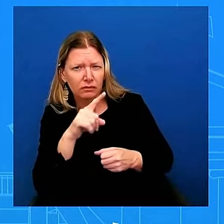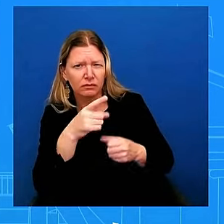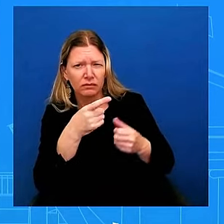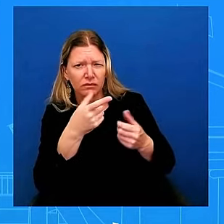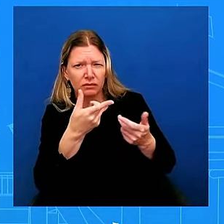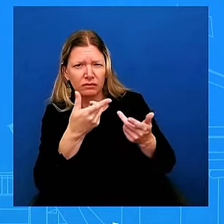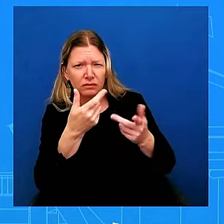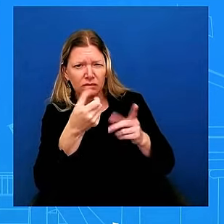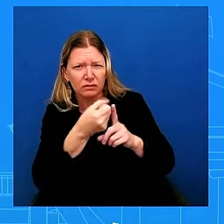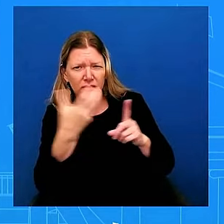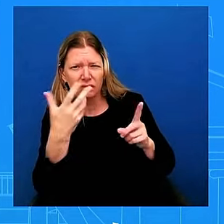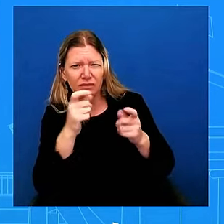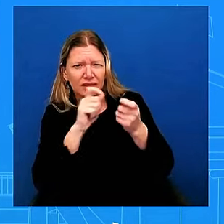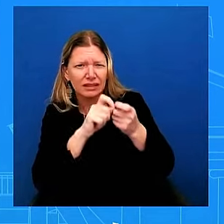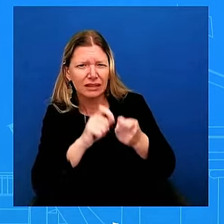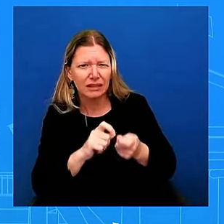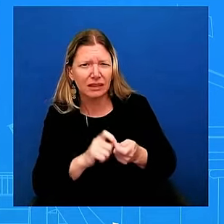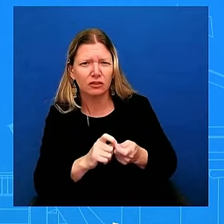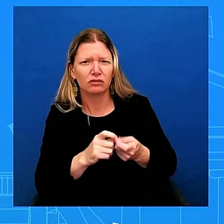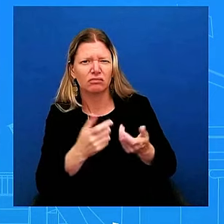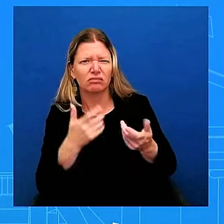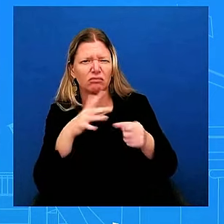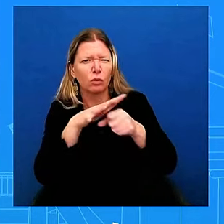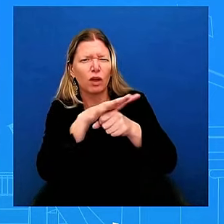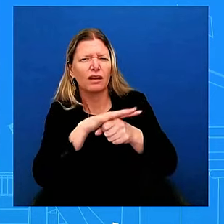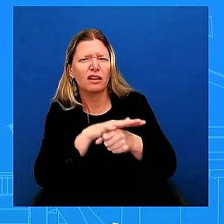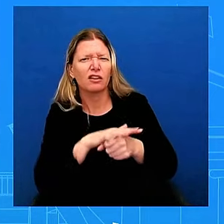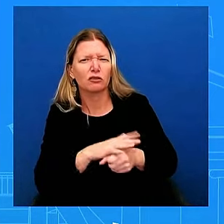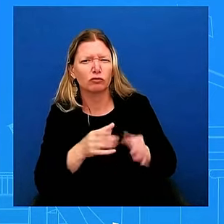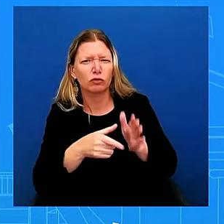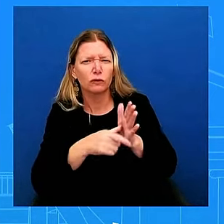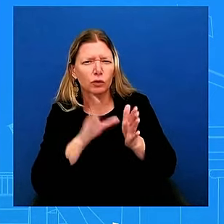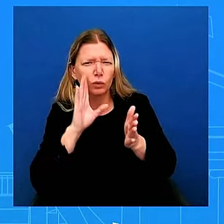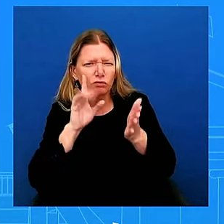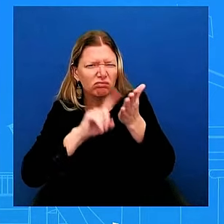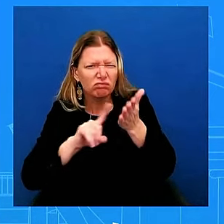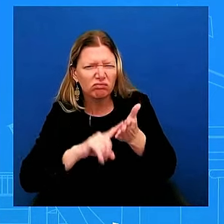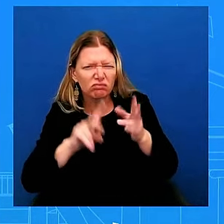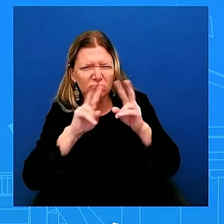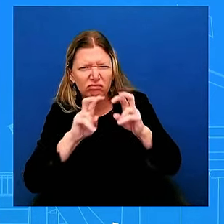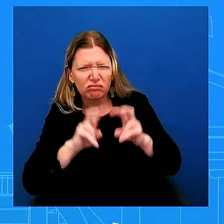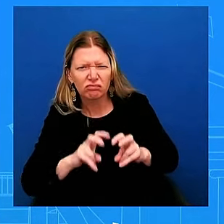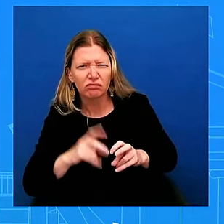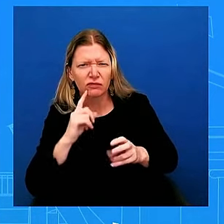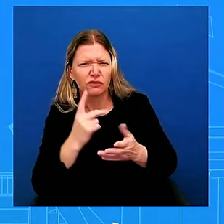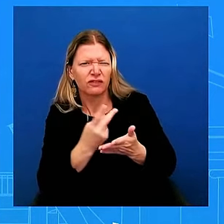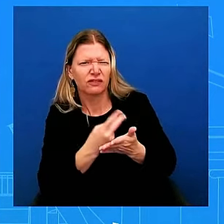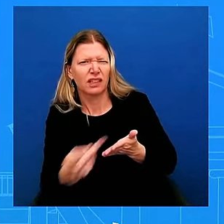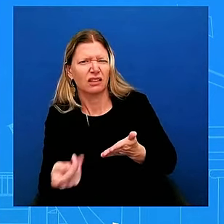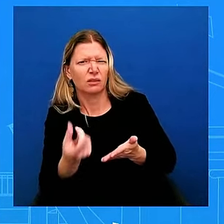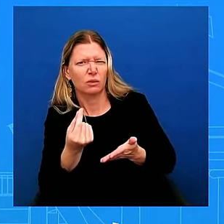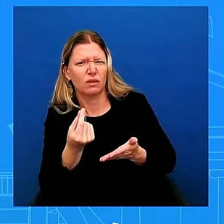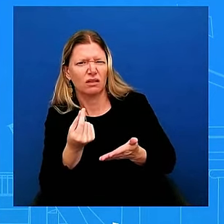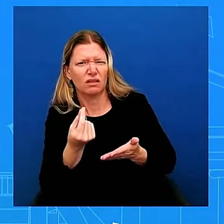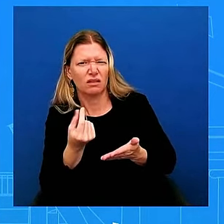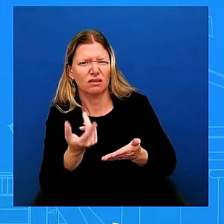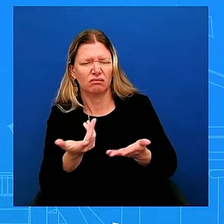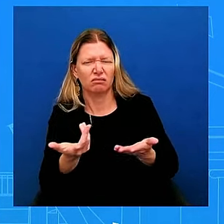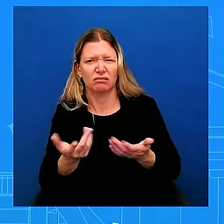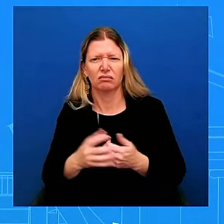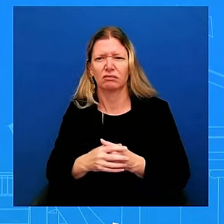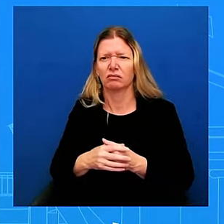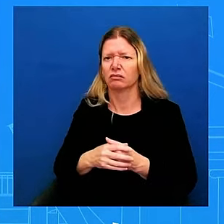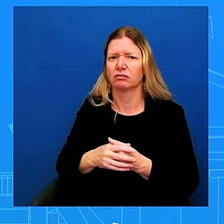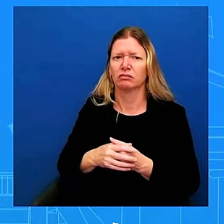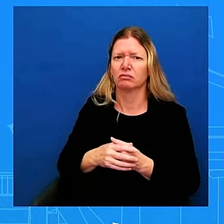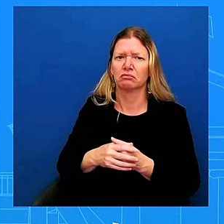at in terms of the failures that happened on Saturday? I would rather not until this review is